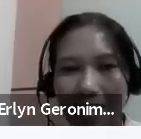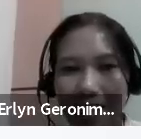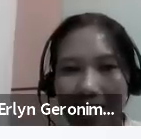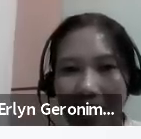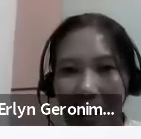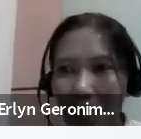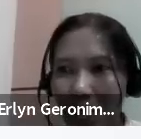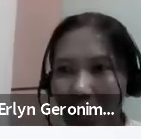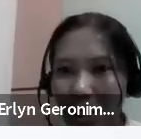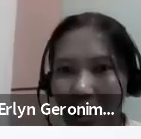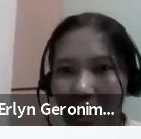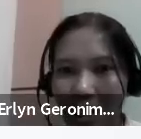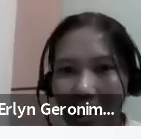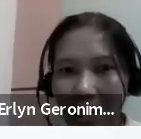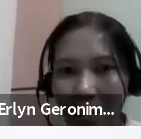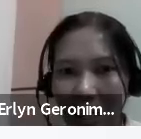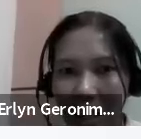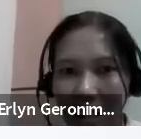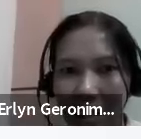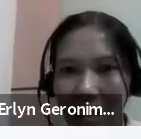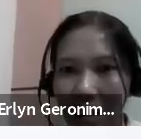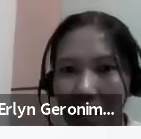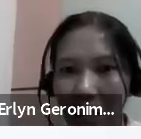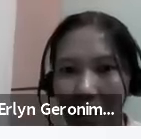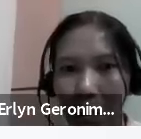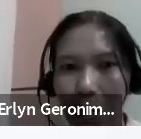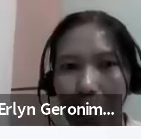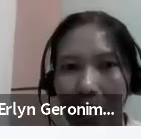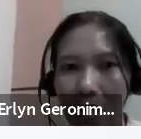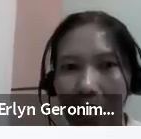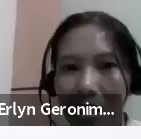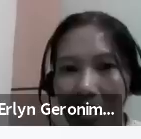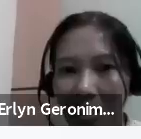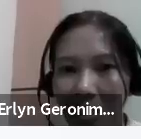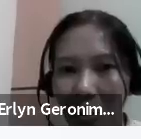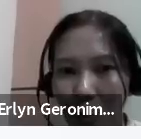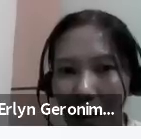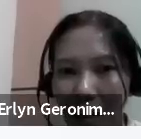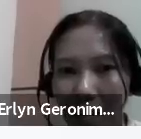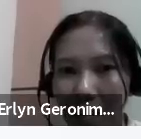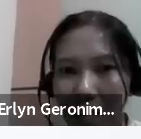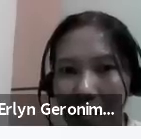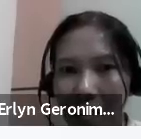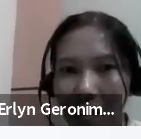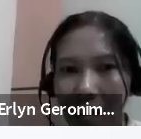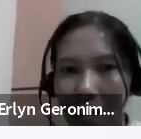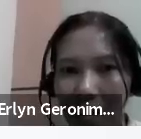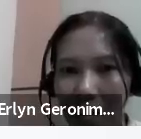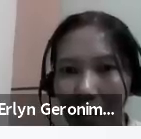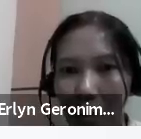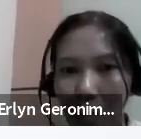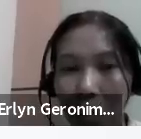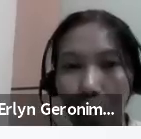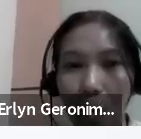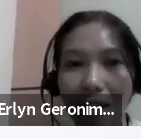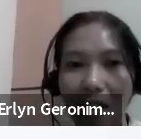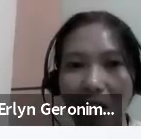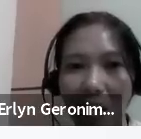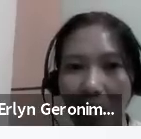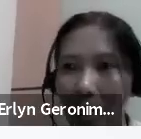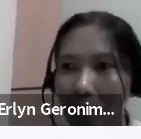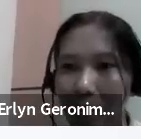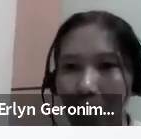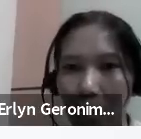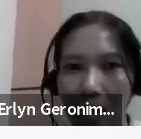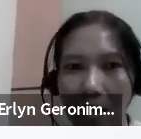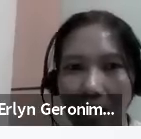Flojo. Yan, he was saying Miss Flojo was his student almost 2 decades